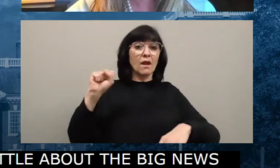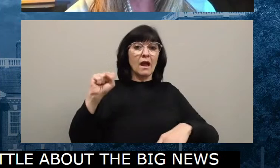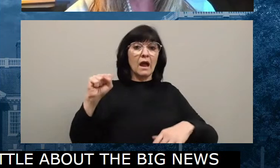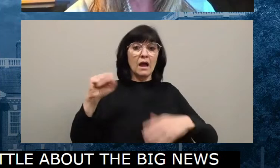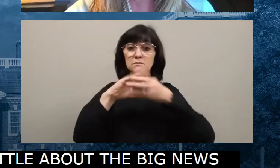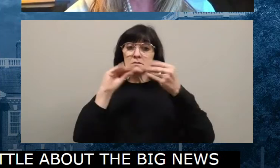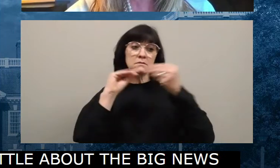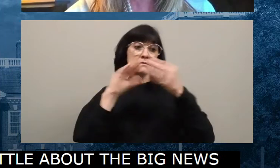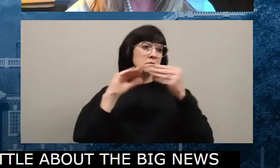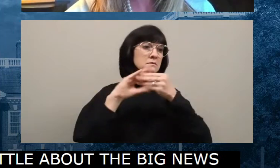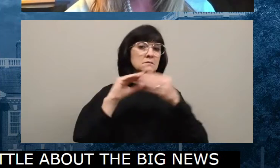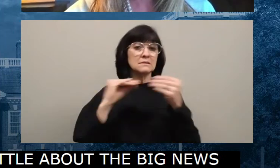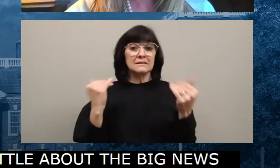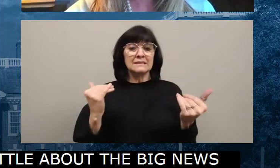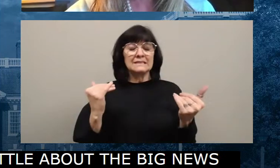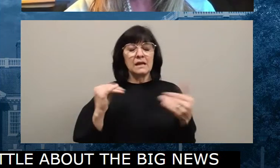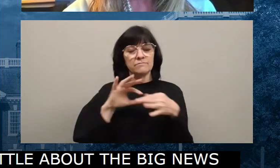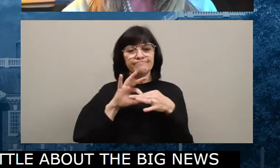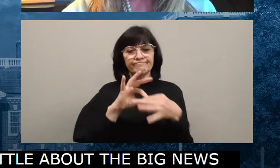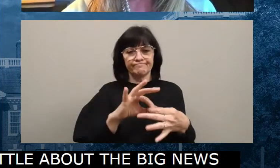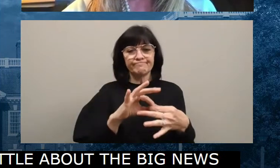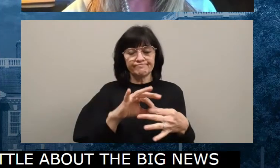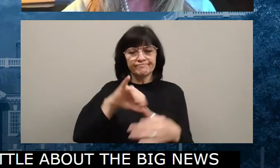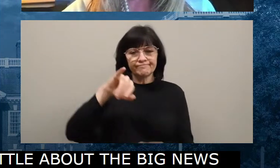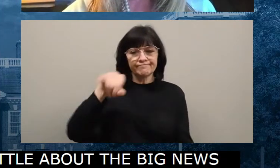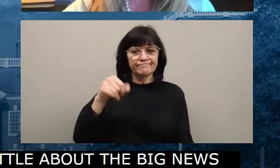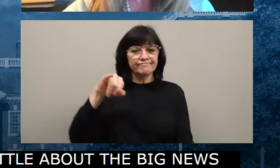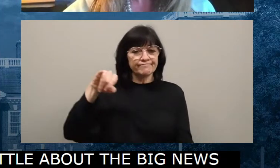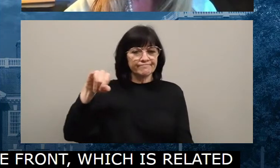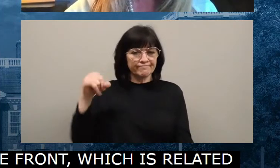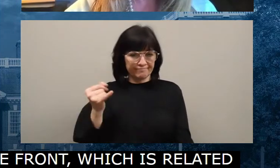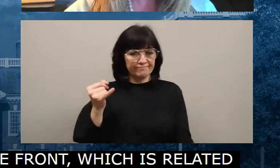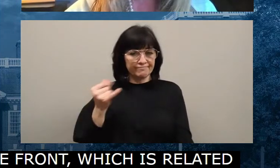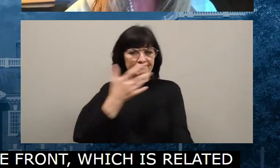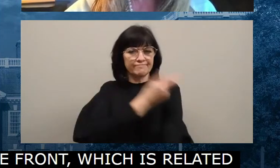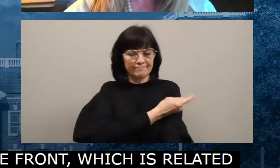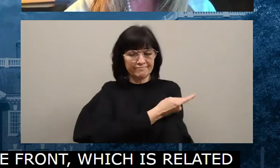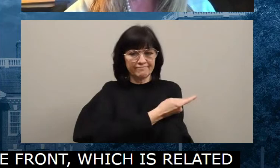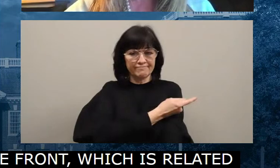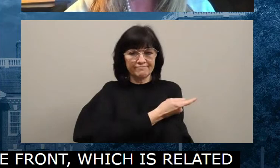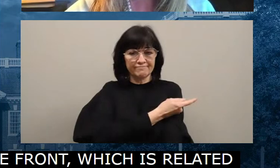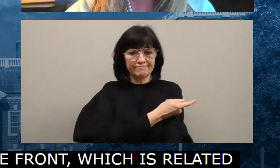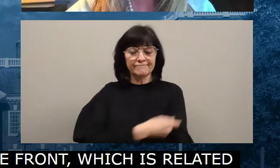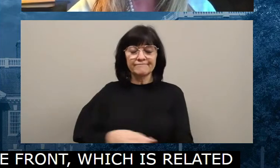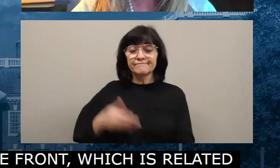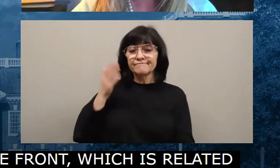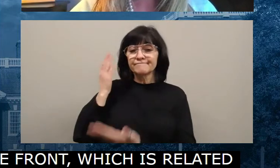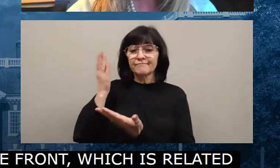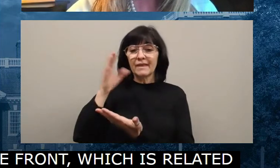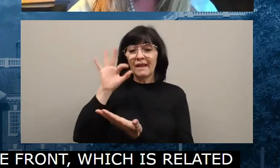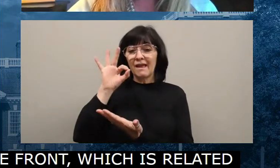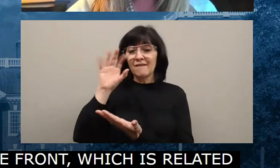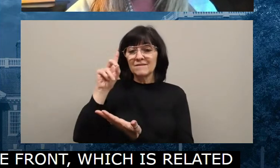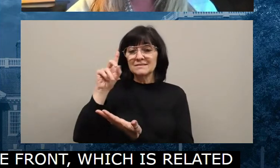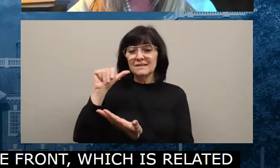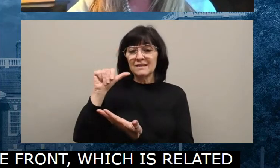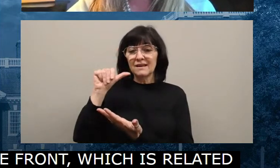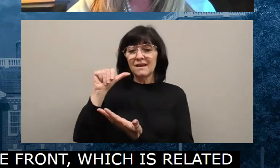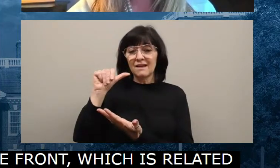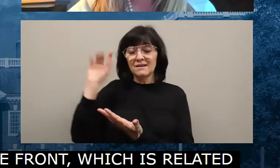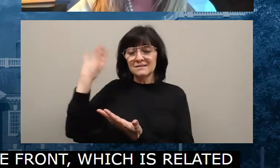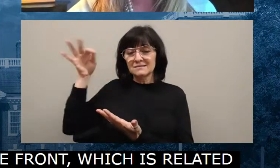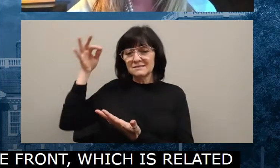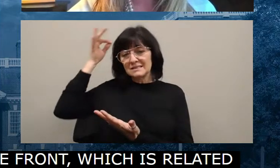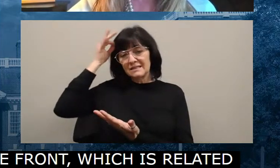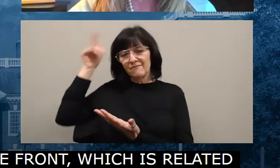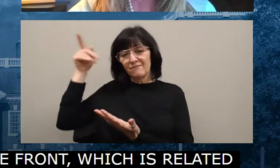to the Johnson & Johnson vaccine. The FDA this morning, as the governor mentioned, recommended a